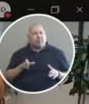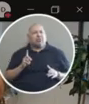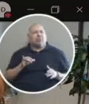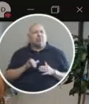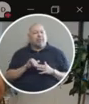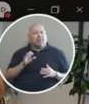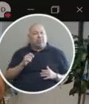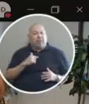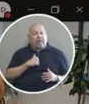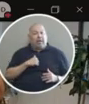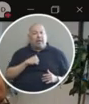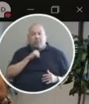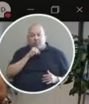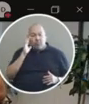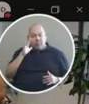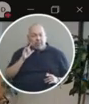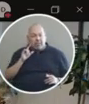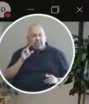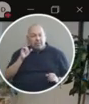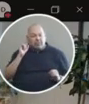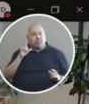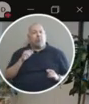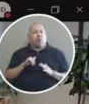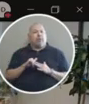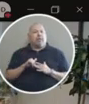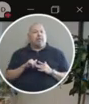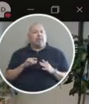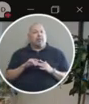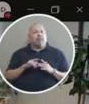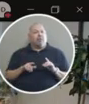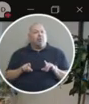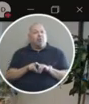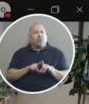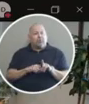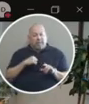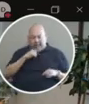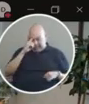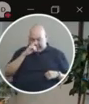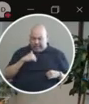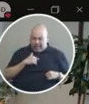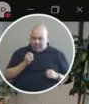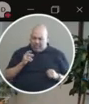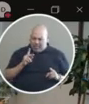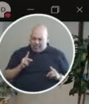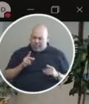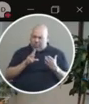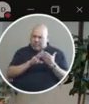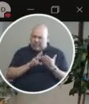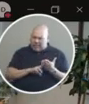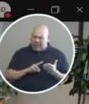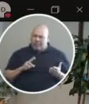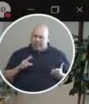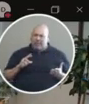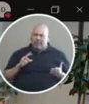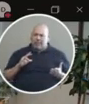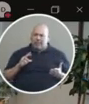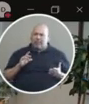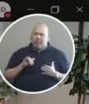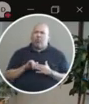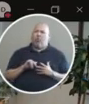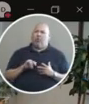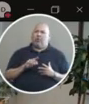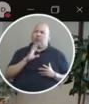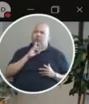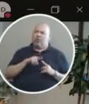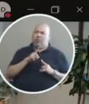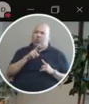that. So I won't be supporting deletion of this. Furthermore, I think we've had how many people sign up to